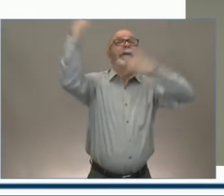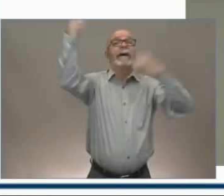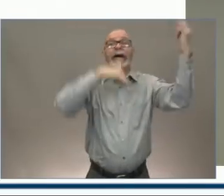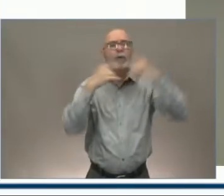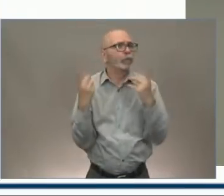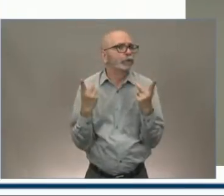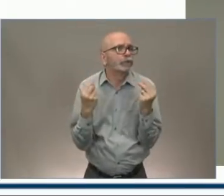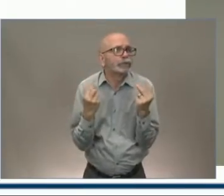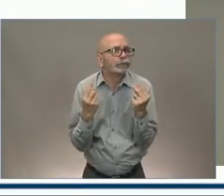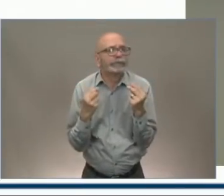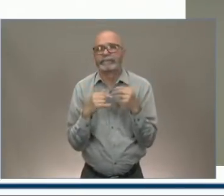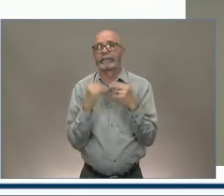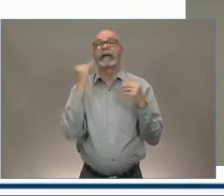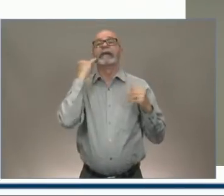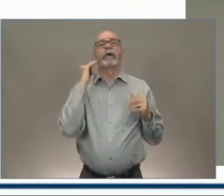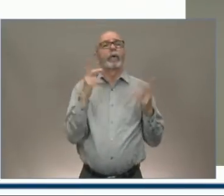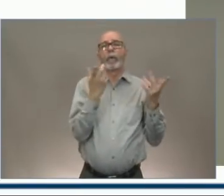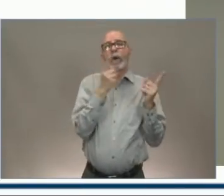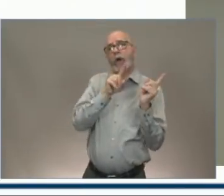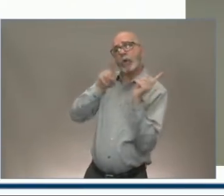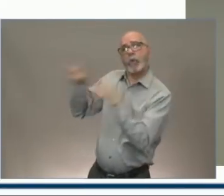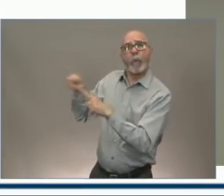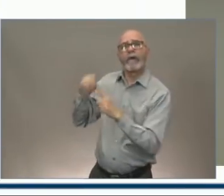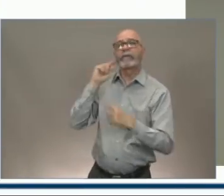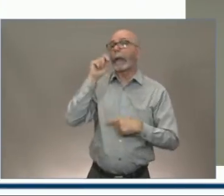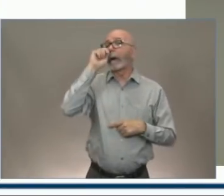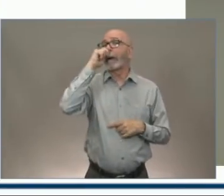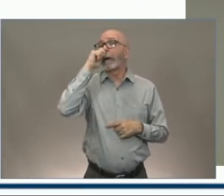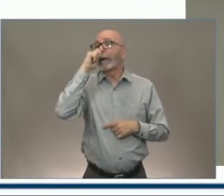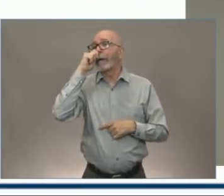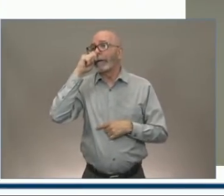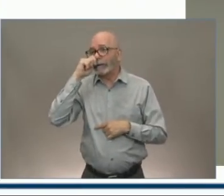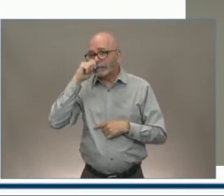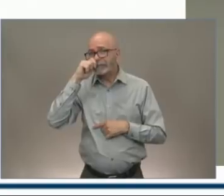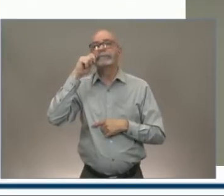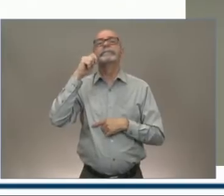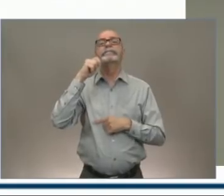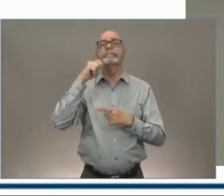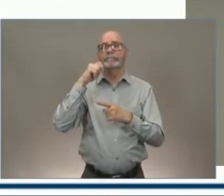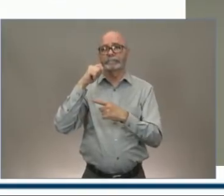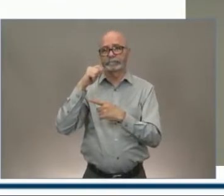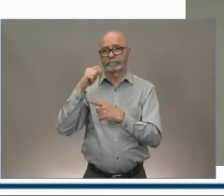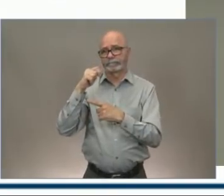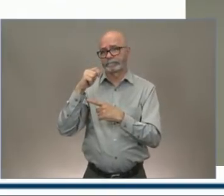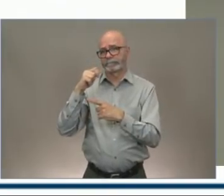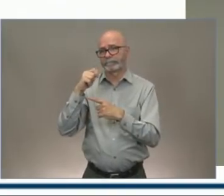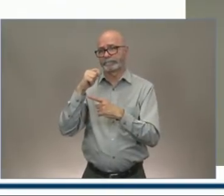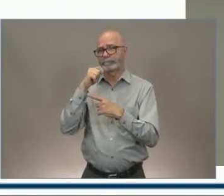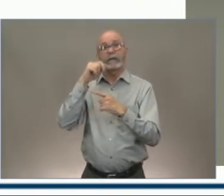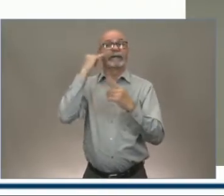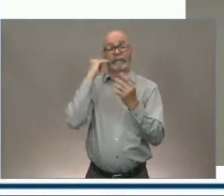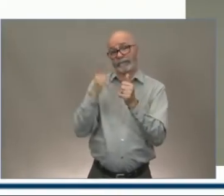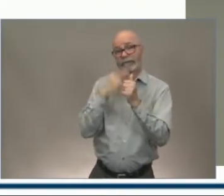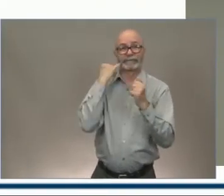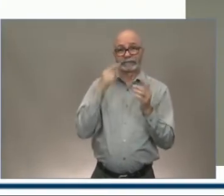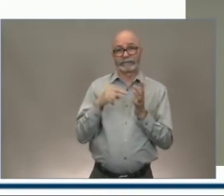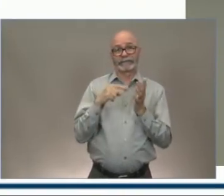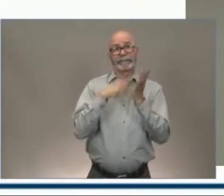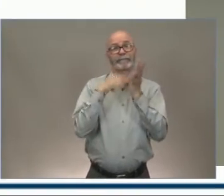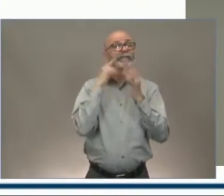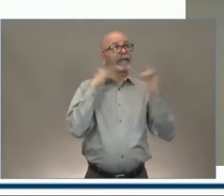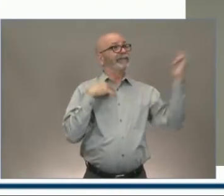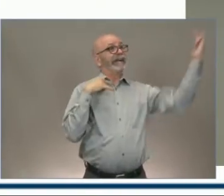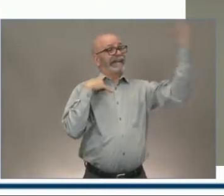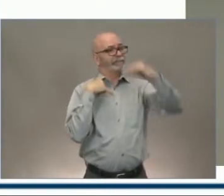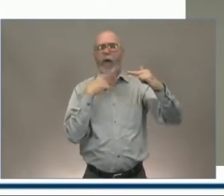entry. We're arranging testing for them through our existing system. So we haven't reached the decision on testing